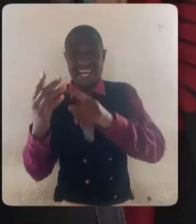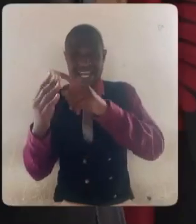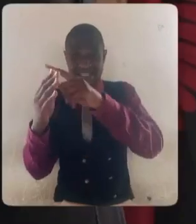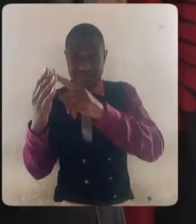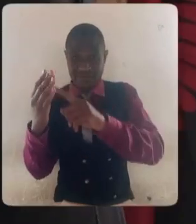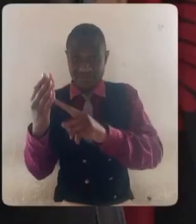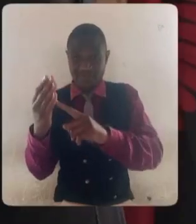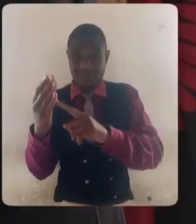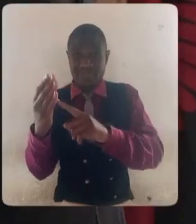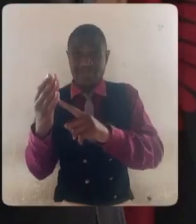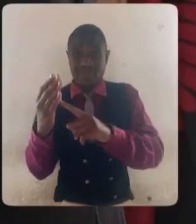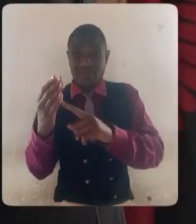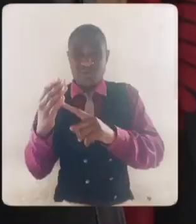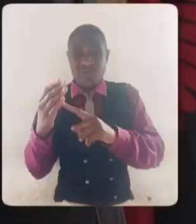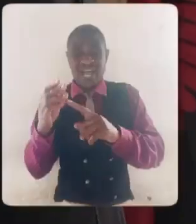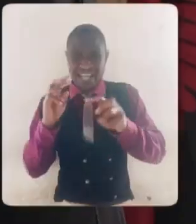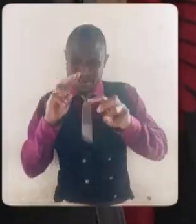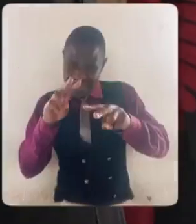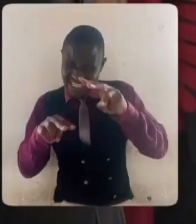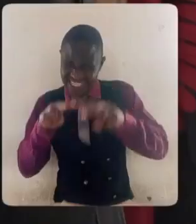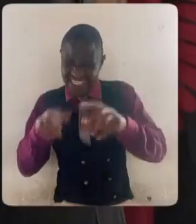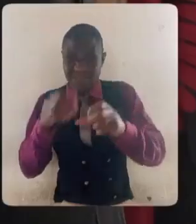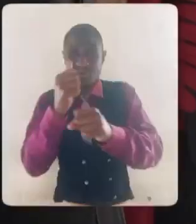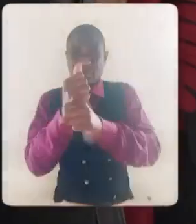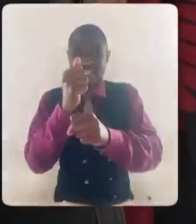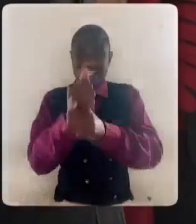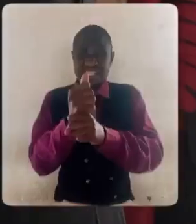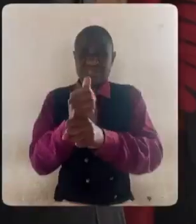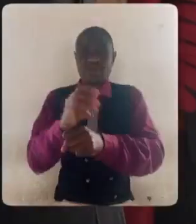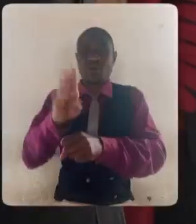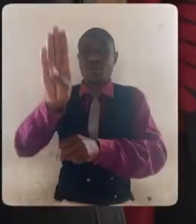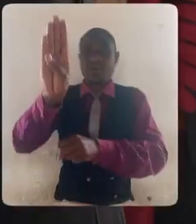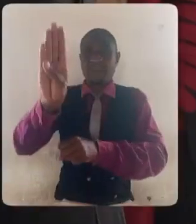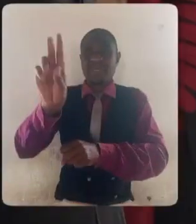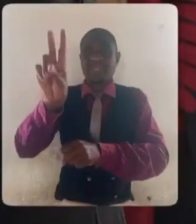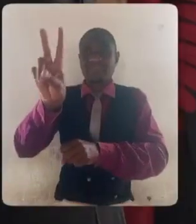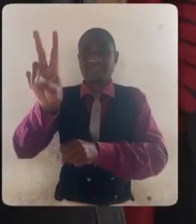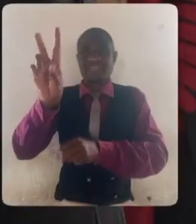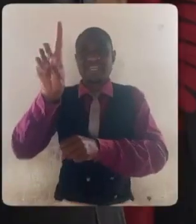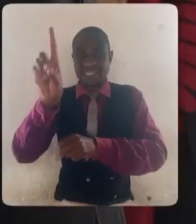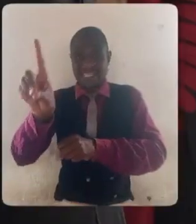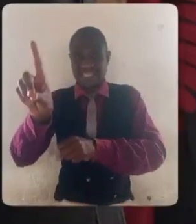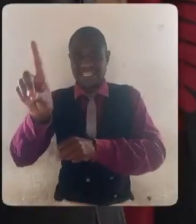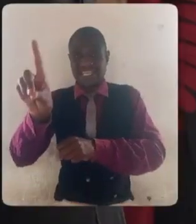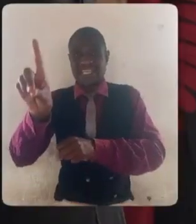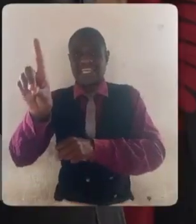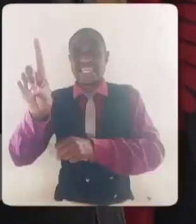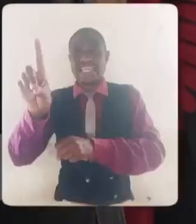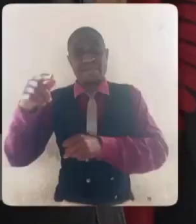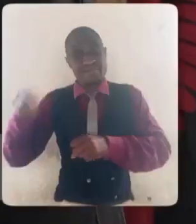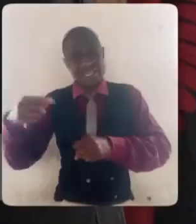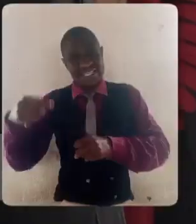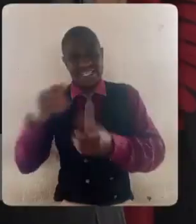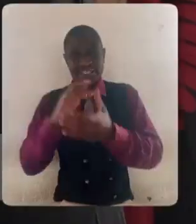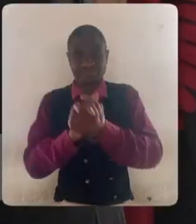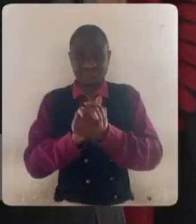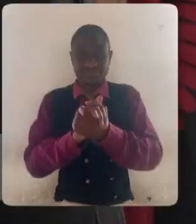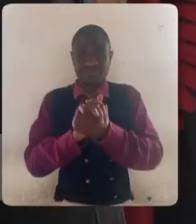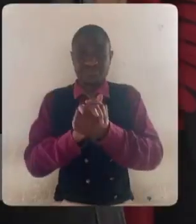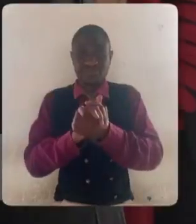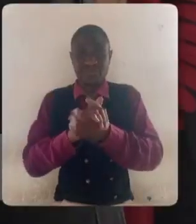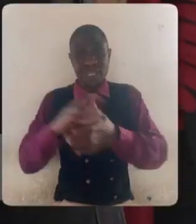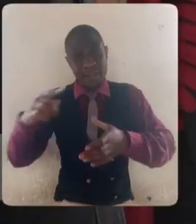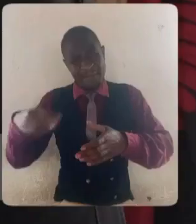the presidential candidate's ballot box. After that, you will go to another table where you will be given a member of